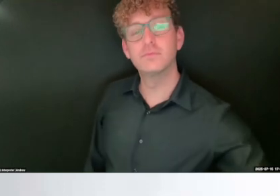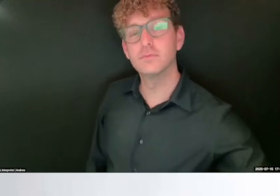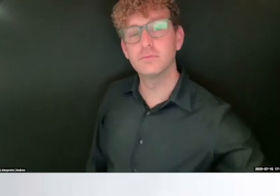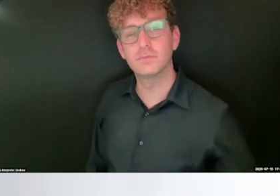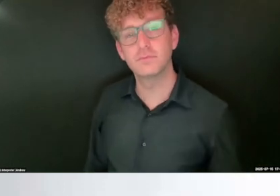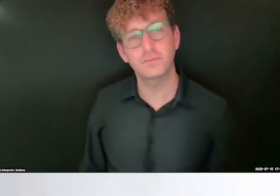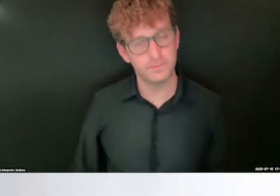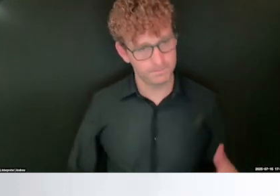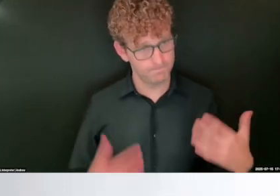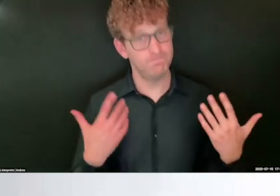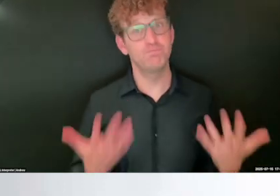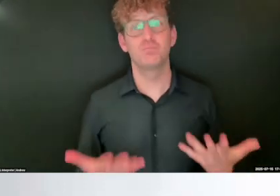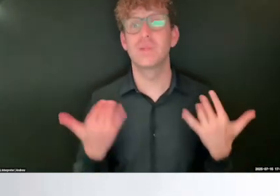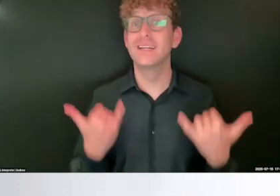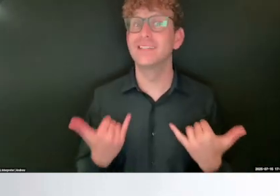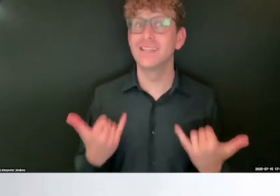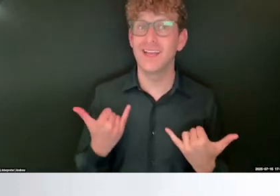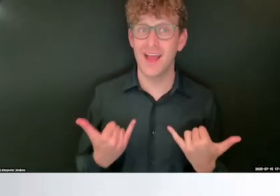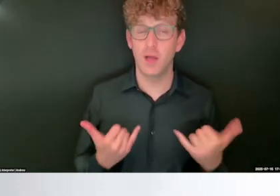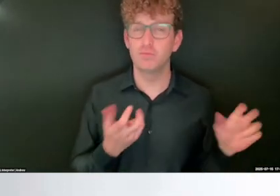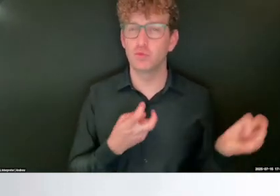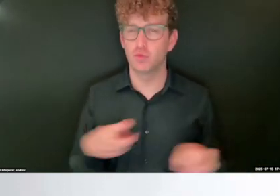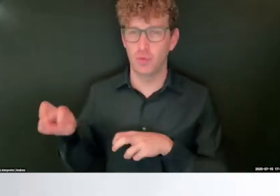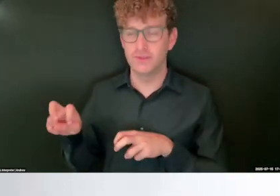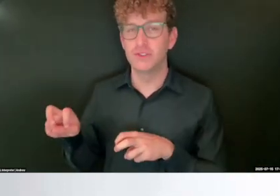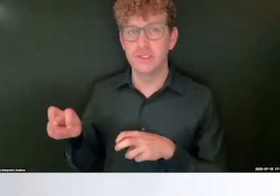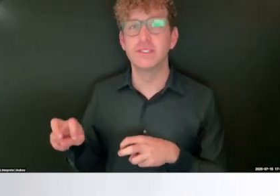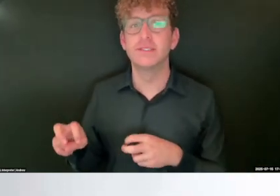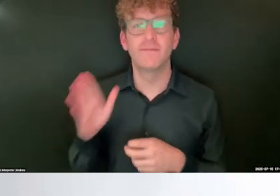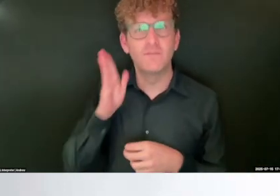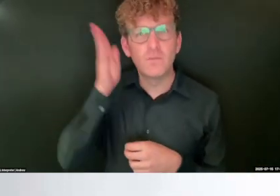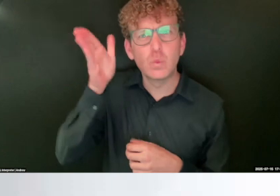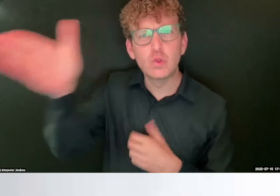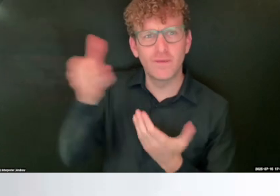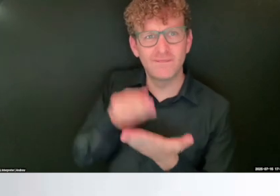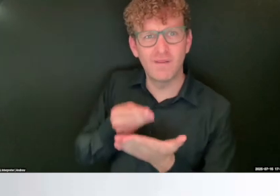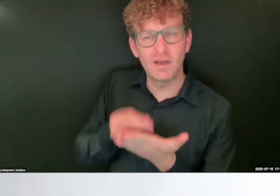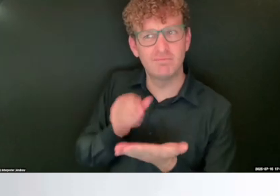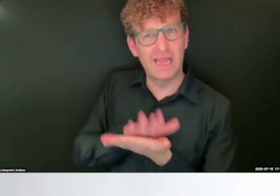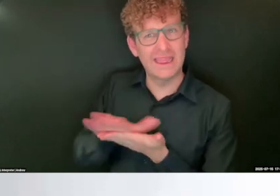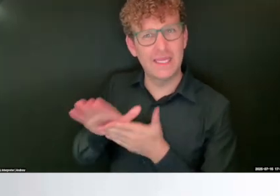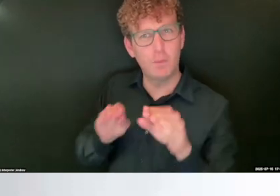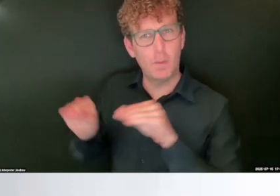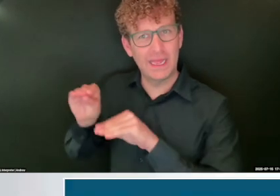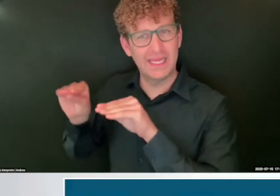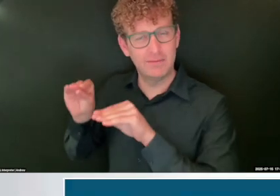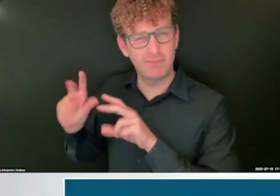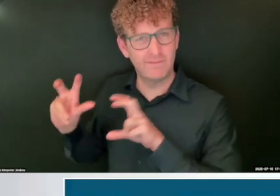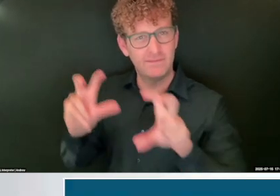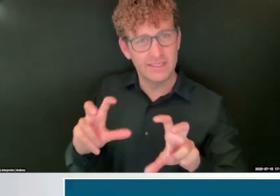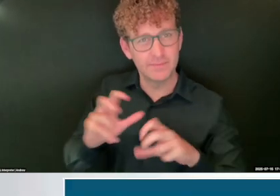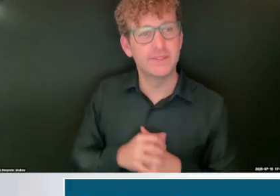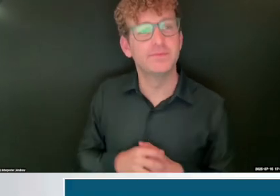We'll now transition to discussing future funding for the clean mobility investments. Next slide, please.